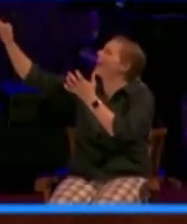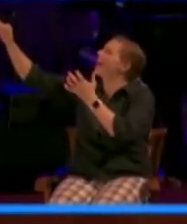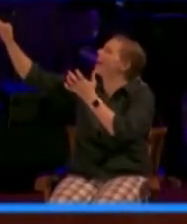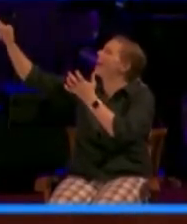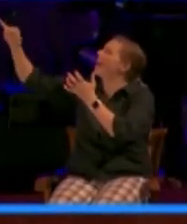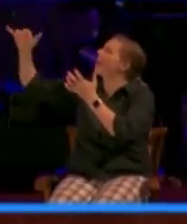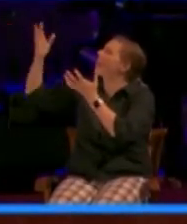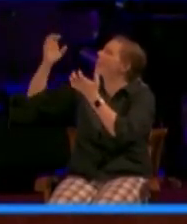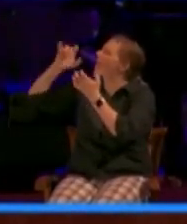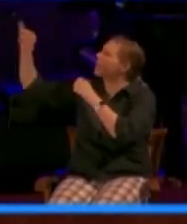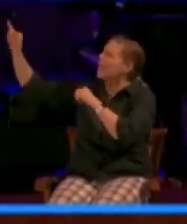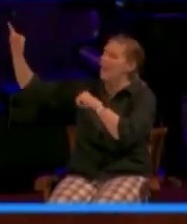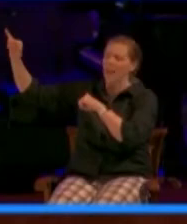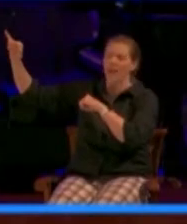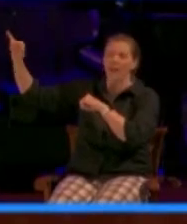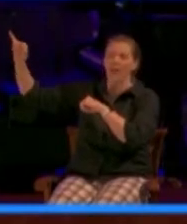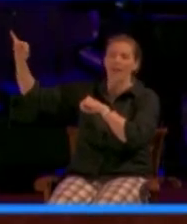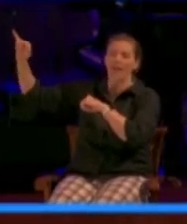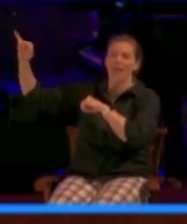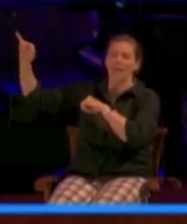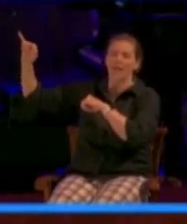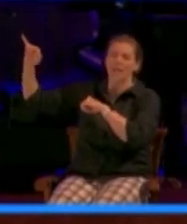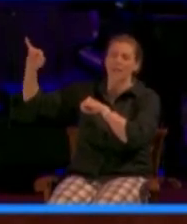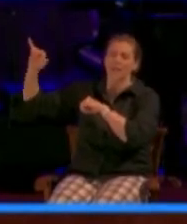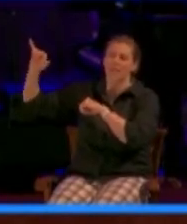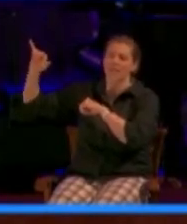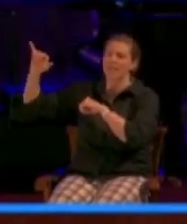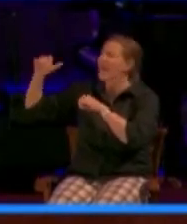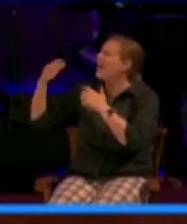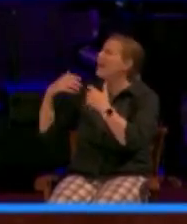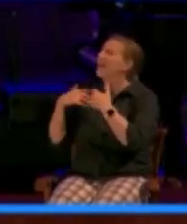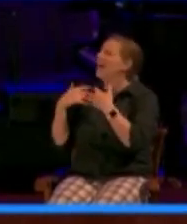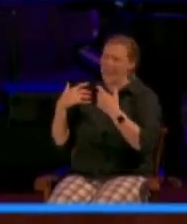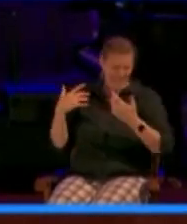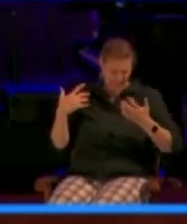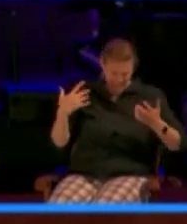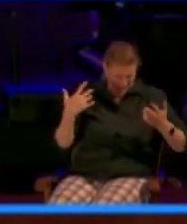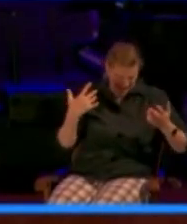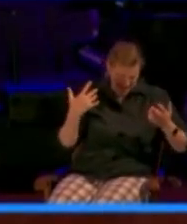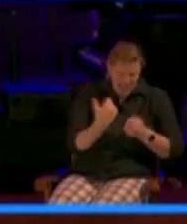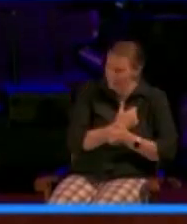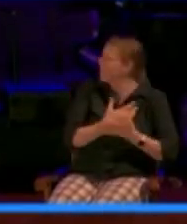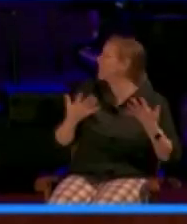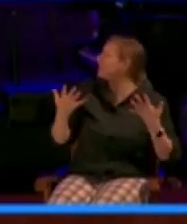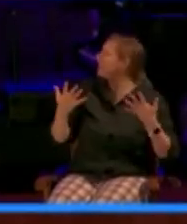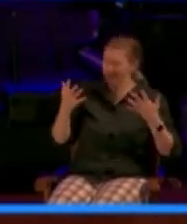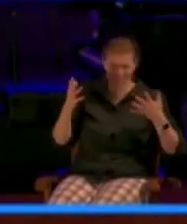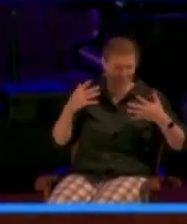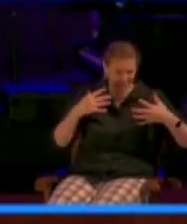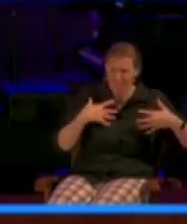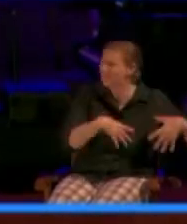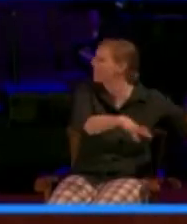And once they've experienced, I'd give anything to have that. Nothing means more than that.